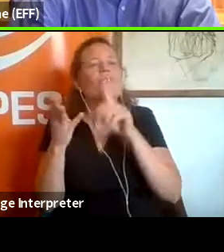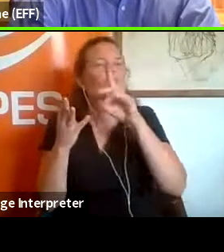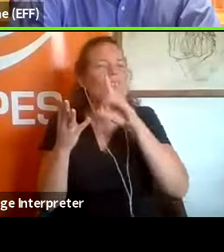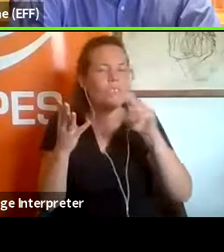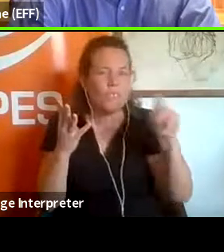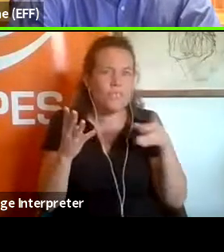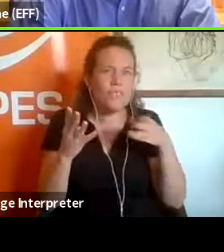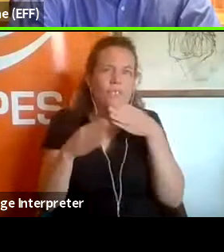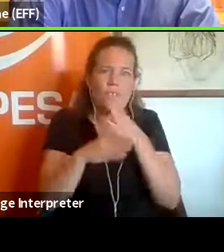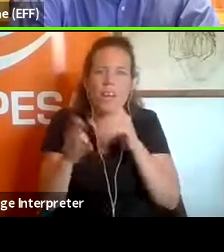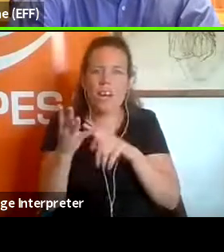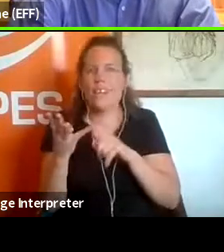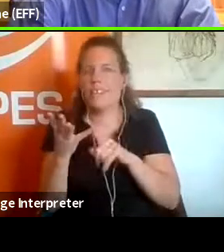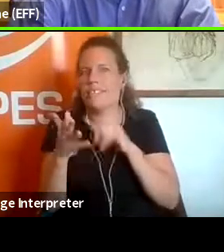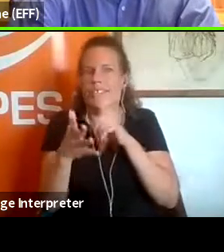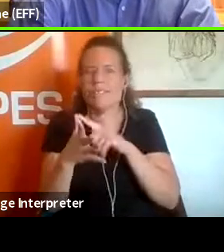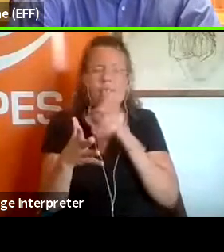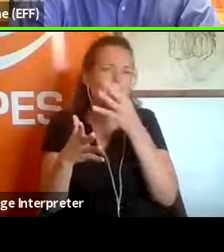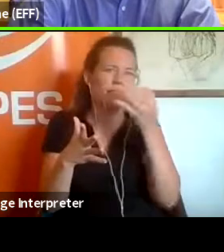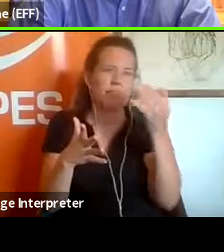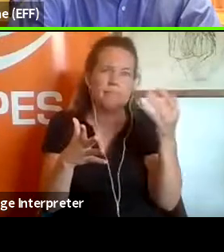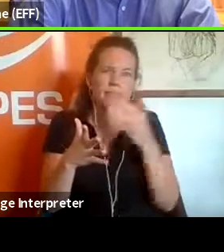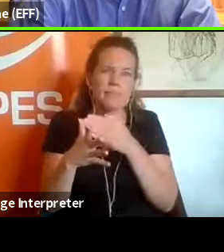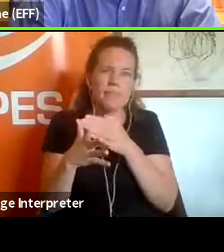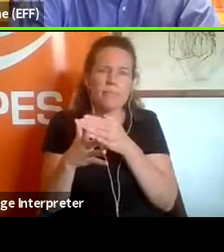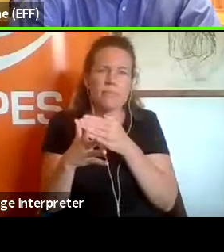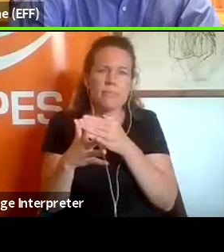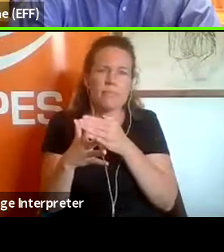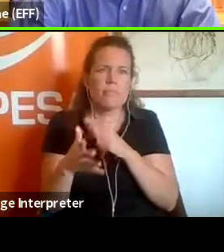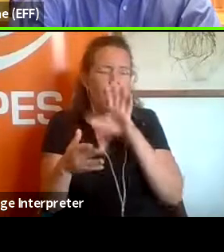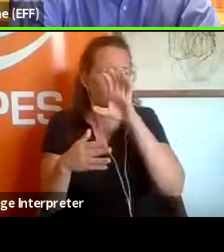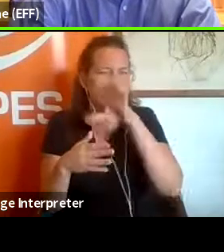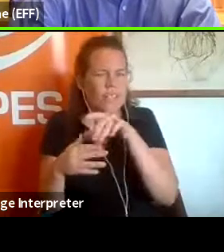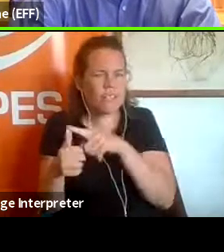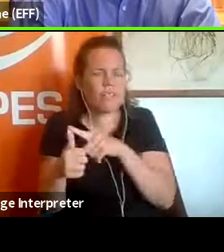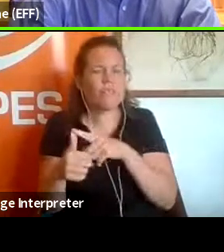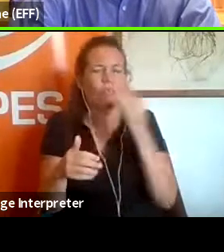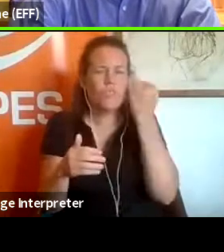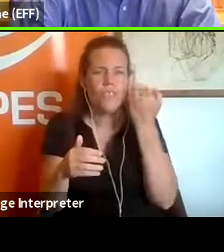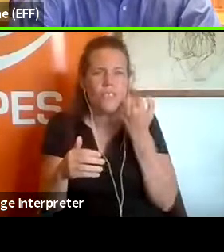Northern California, Witness, the Brennan Center for Justice,